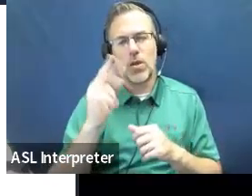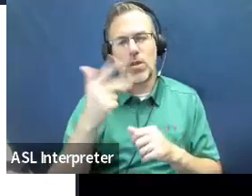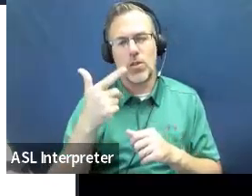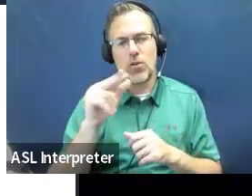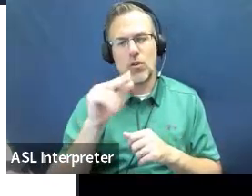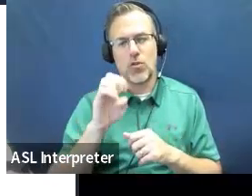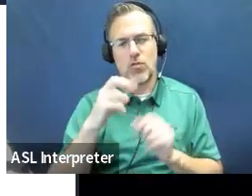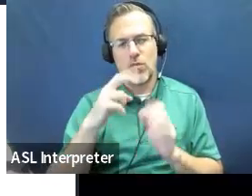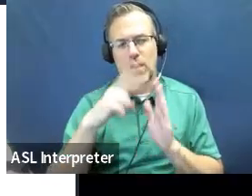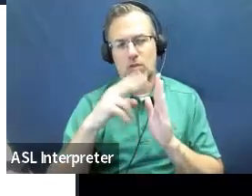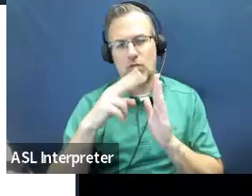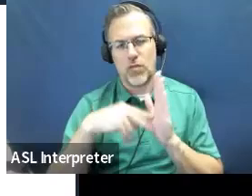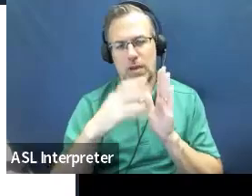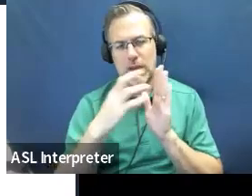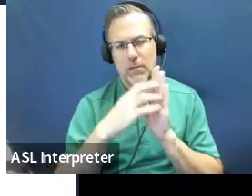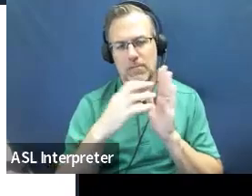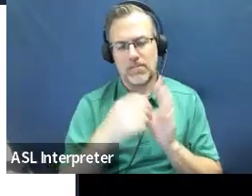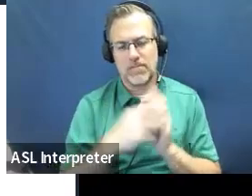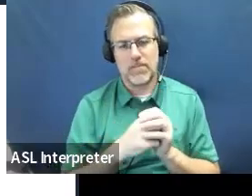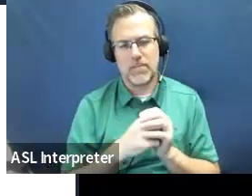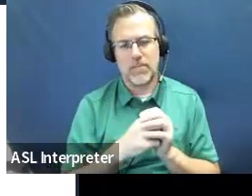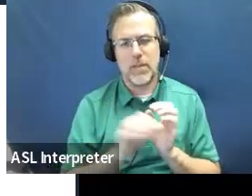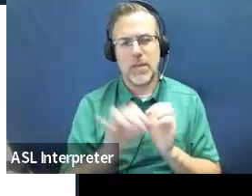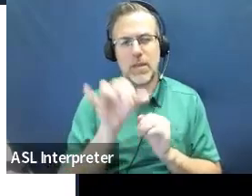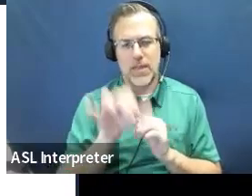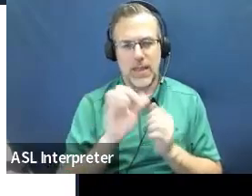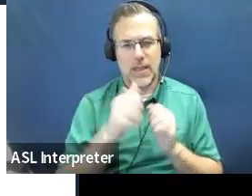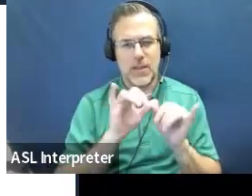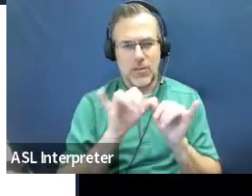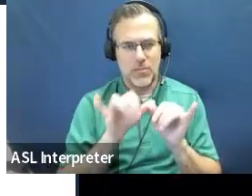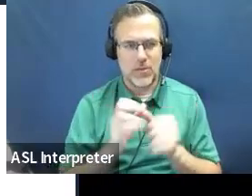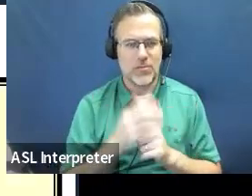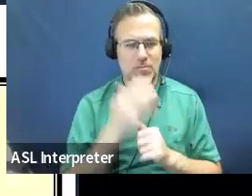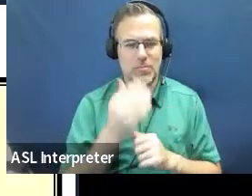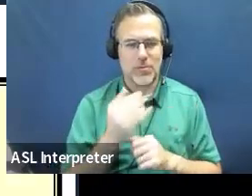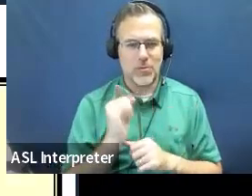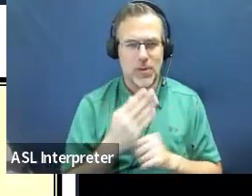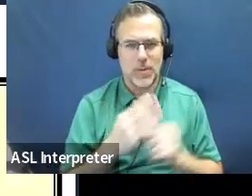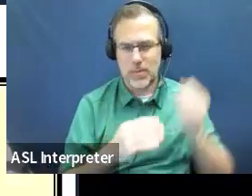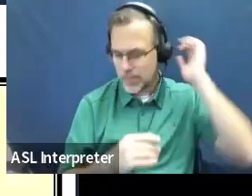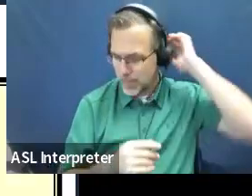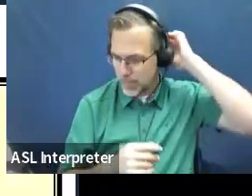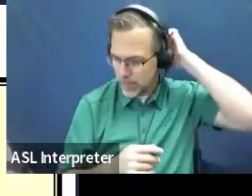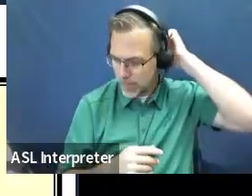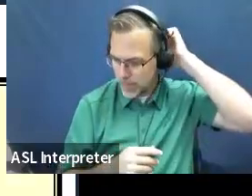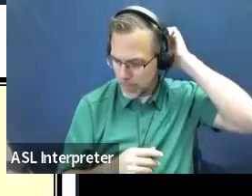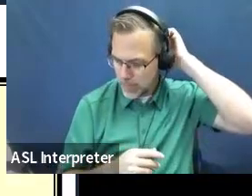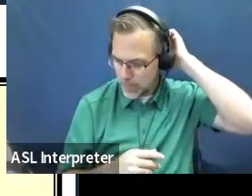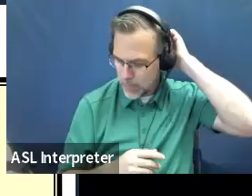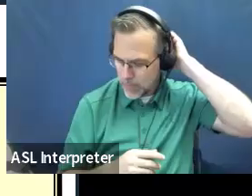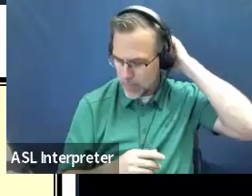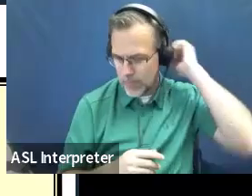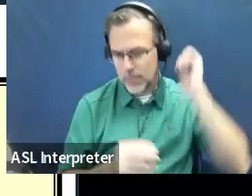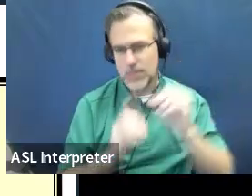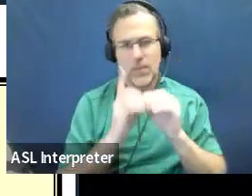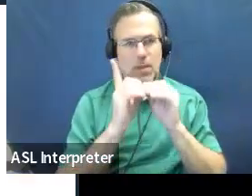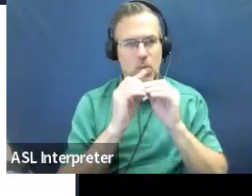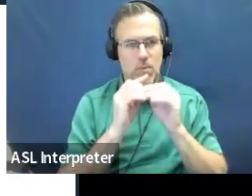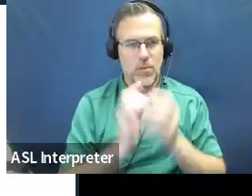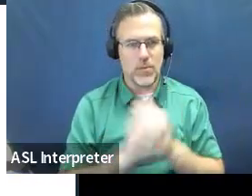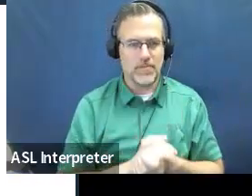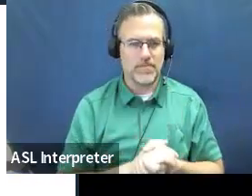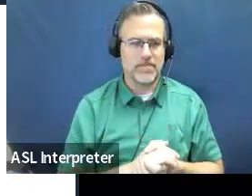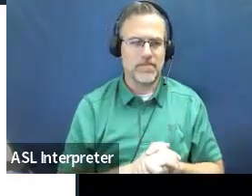reading passage. So there is your measurement. Very good. Okay, I got one more for you.